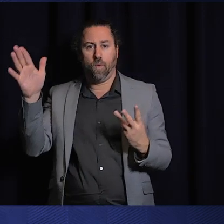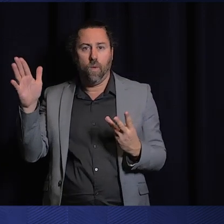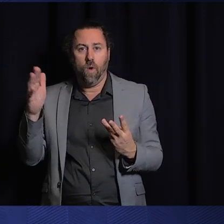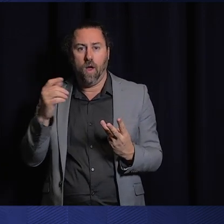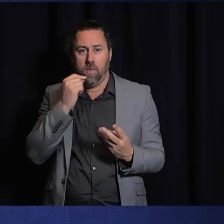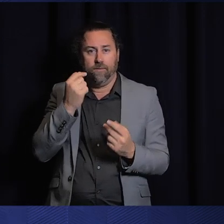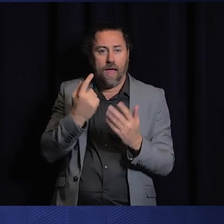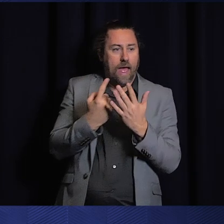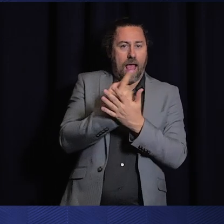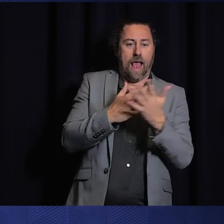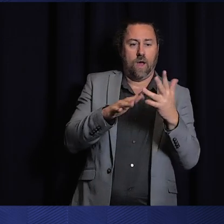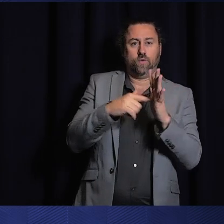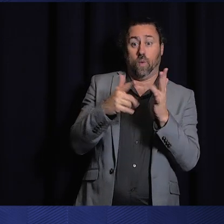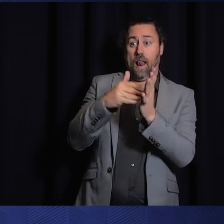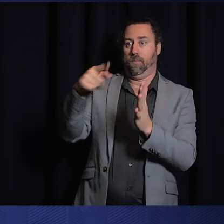region.